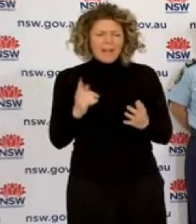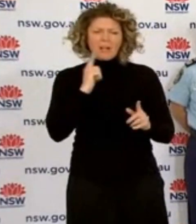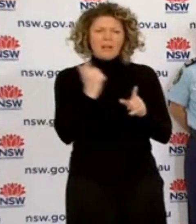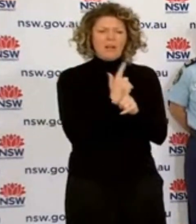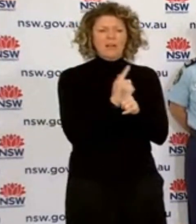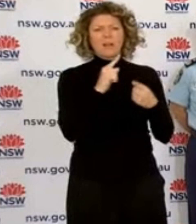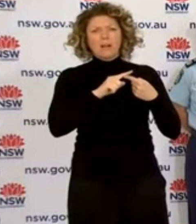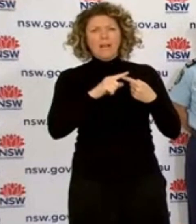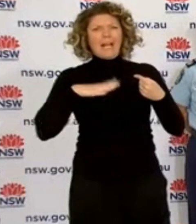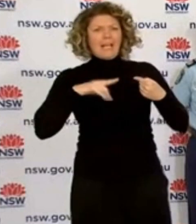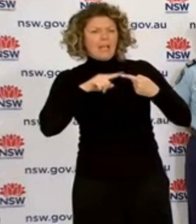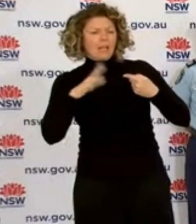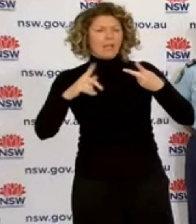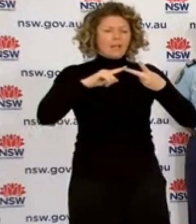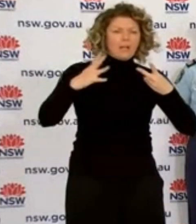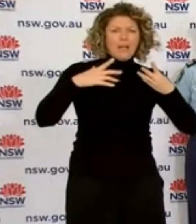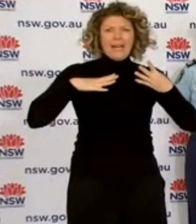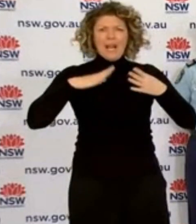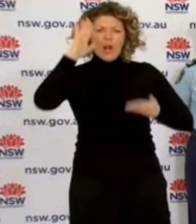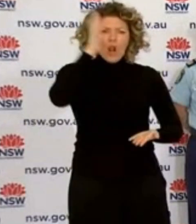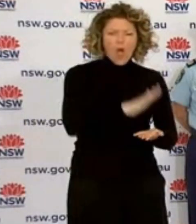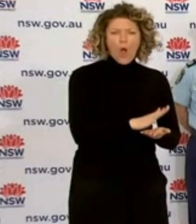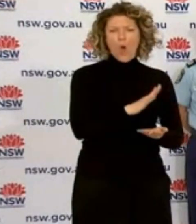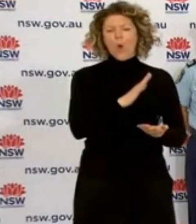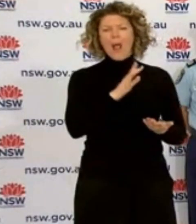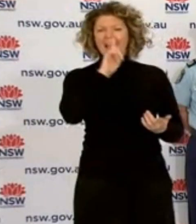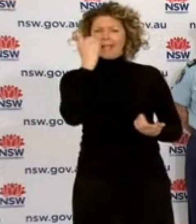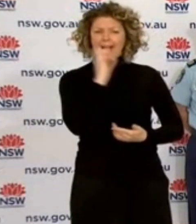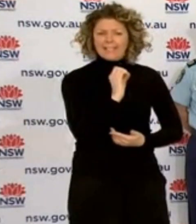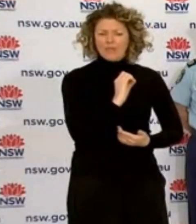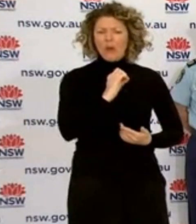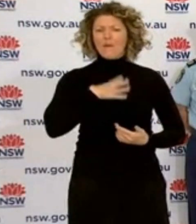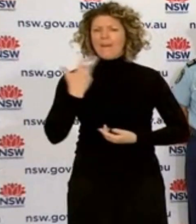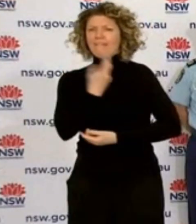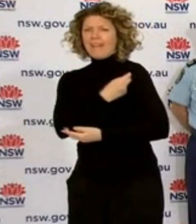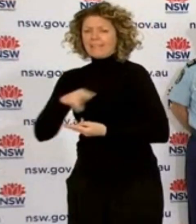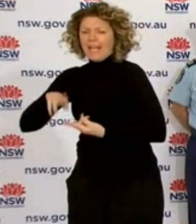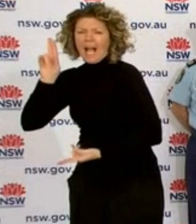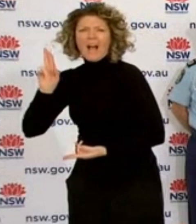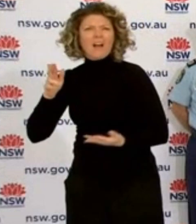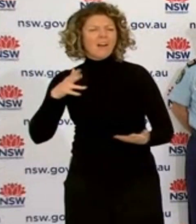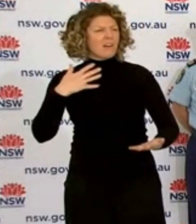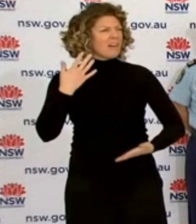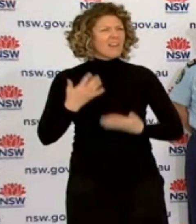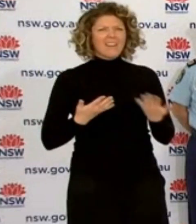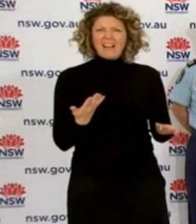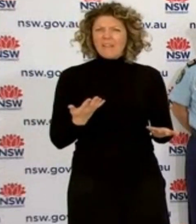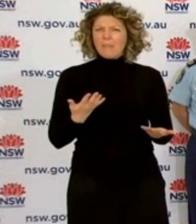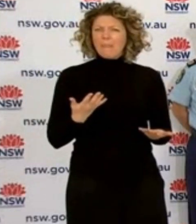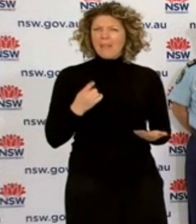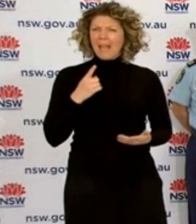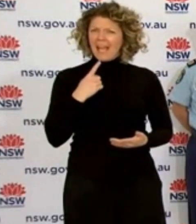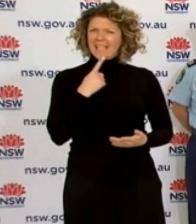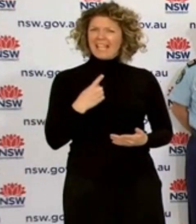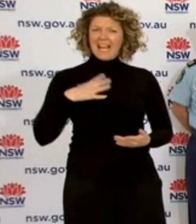high vaccination rates and low case numbers. Now you're sending a very clear message that we need to get case numbers down. You said we can't afford to have high case numbers